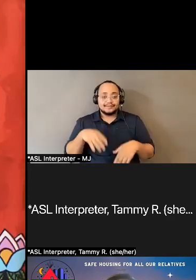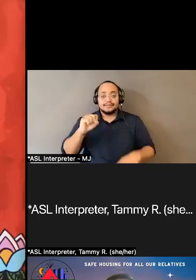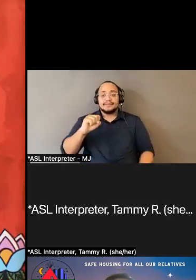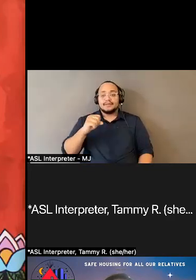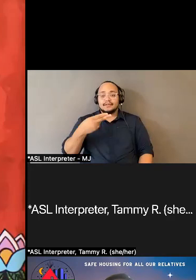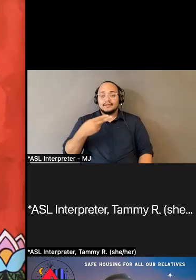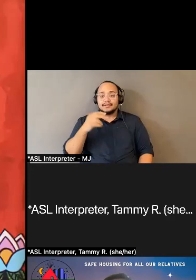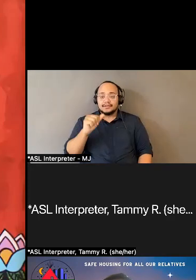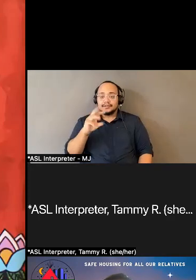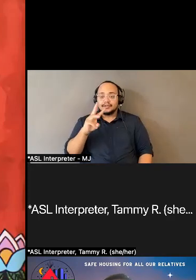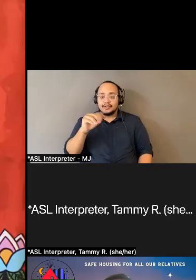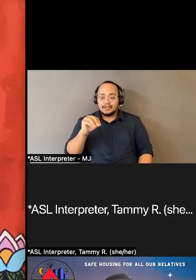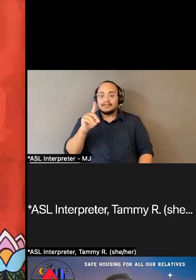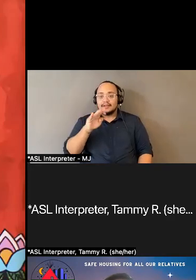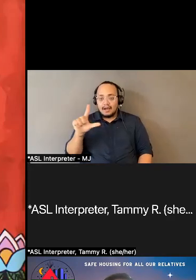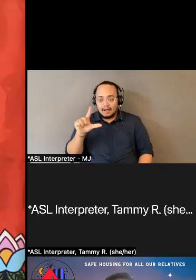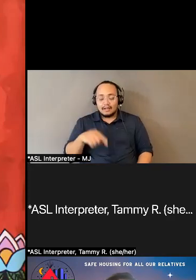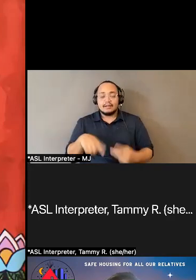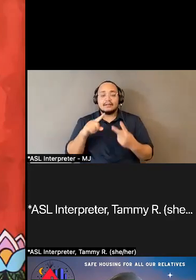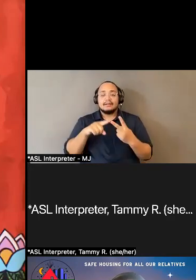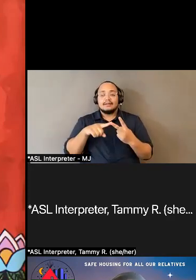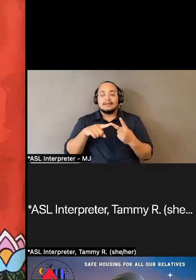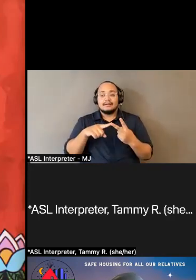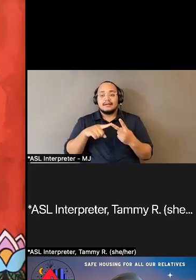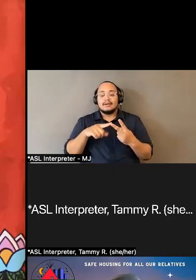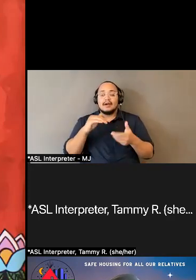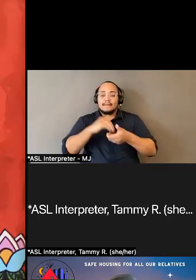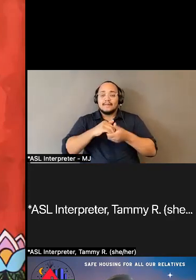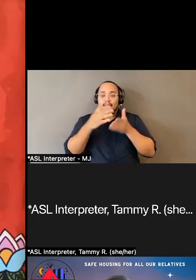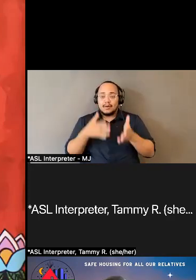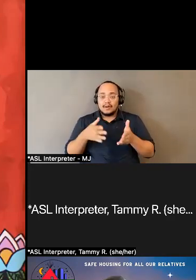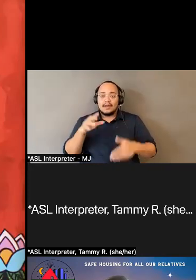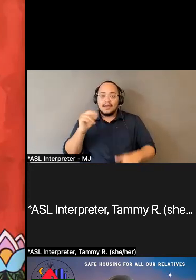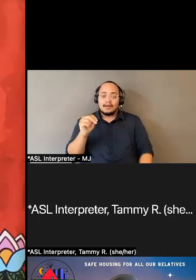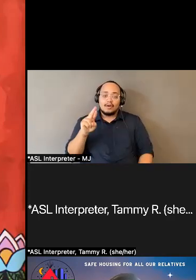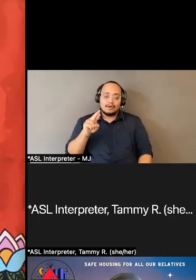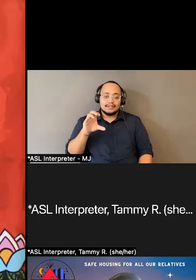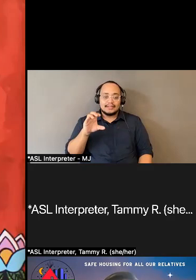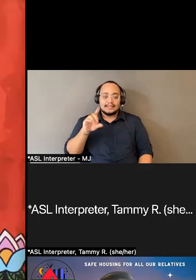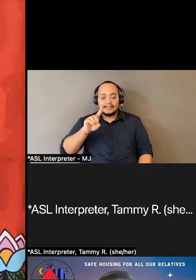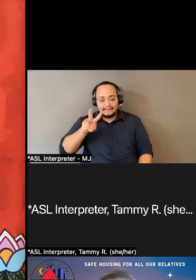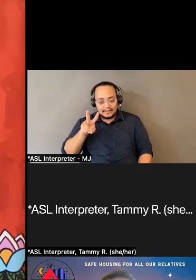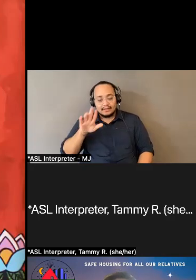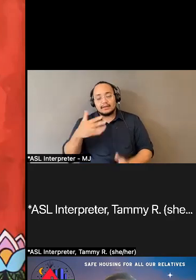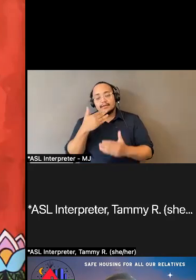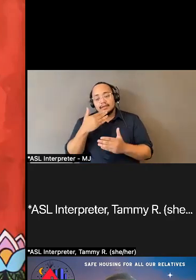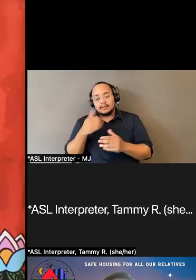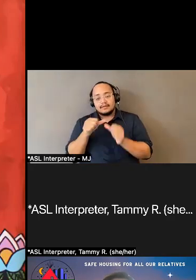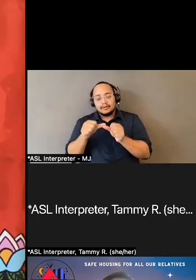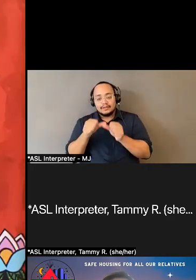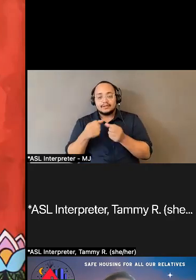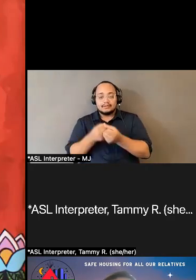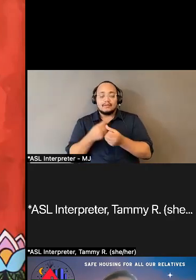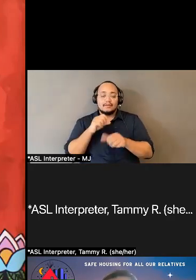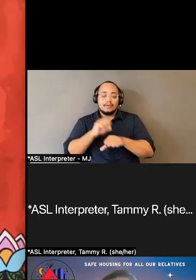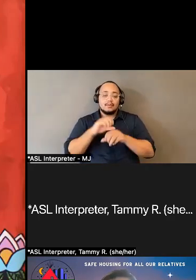Shondell. I would like to specifically say thank you to our partner NRCDV and their continued support of the work group and our shared space.